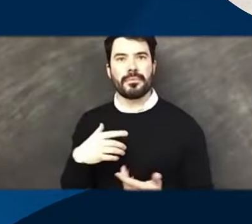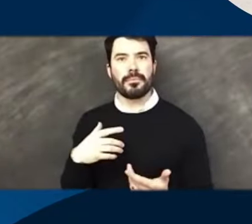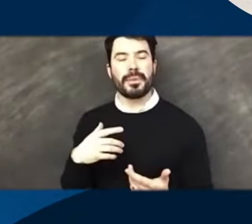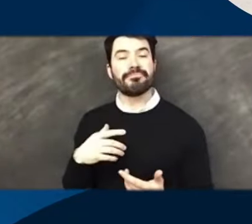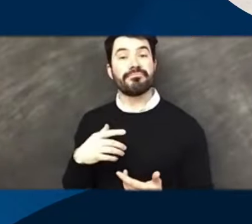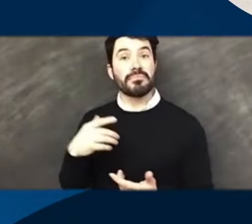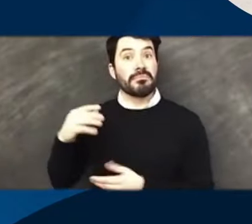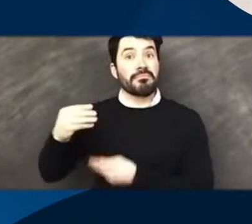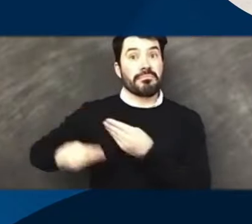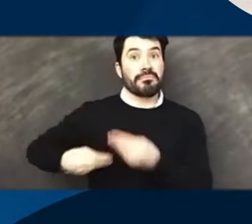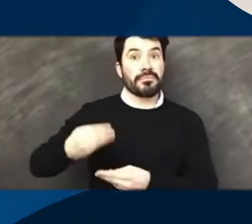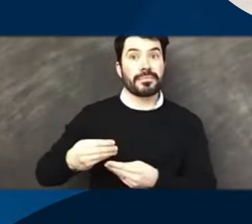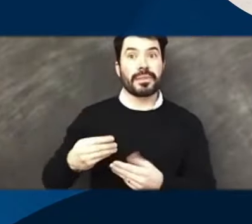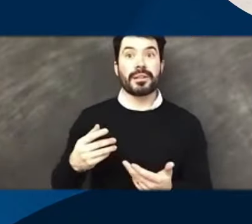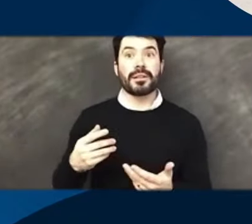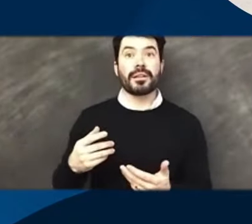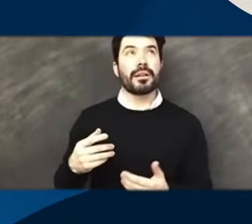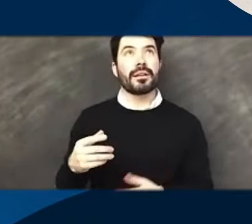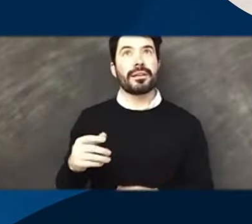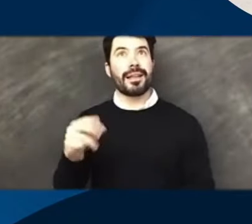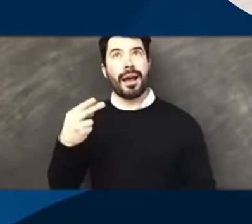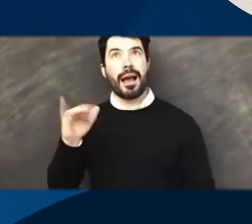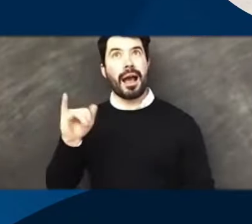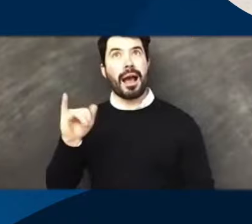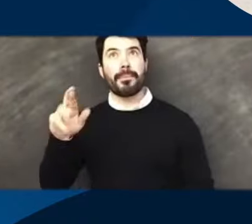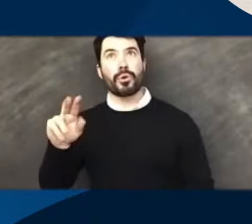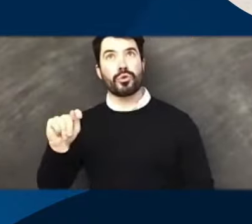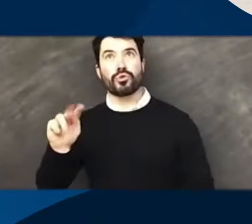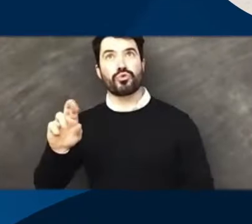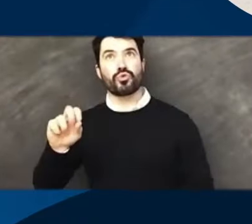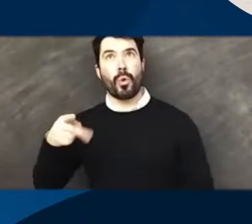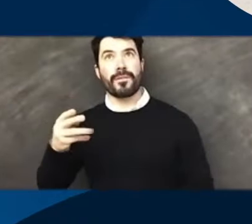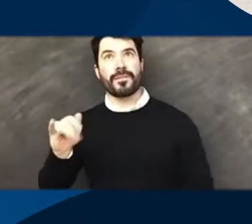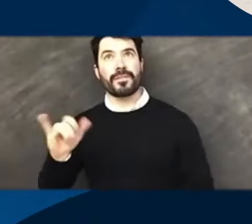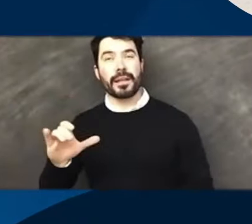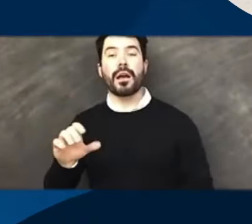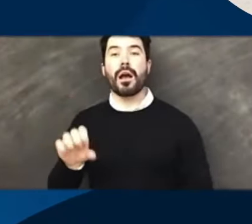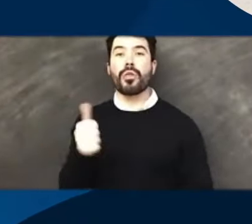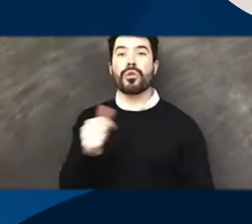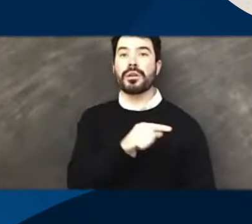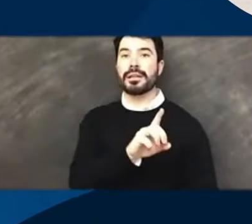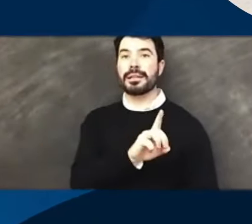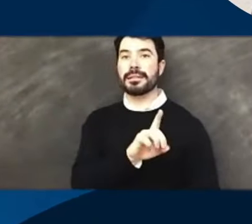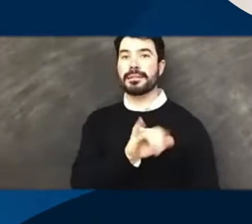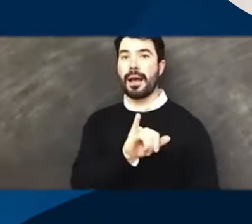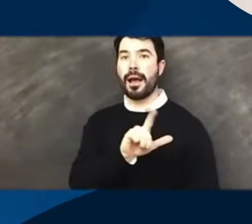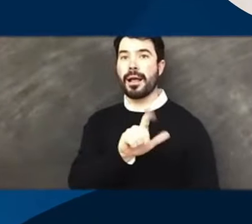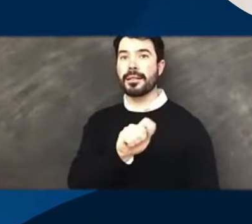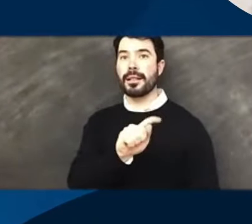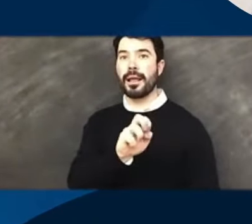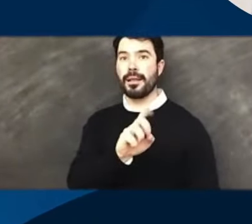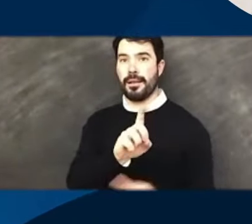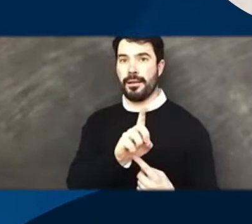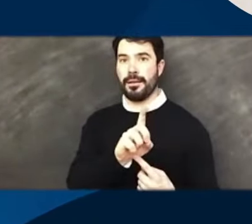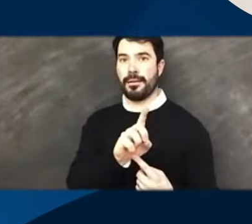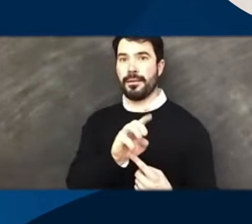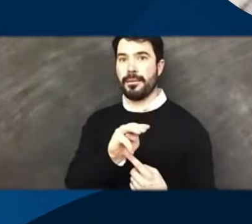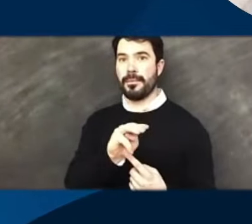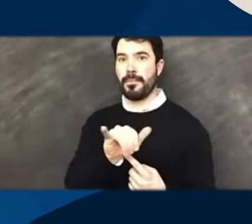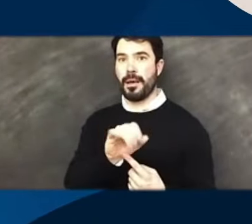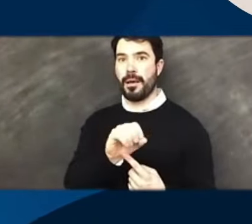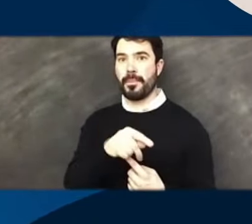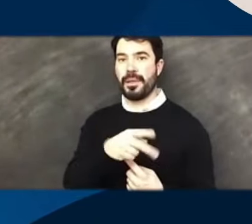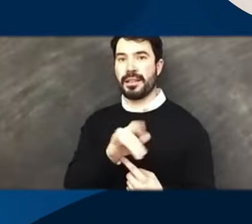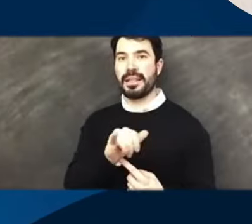the opposite, essentially, of hypertrophic cardiomyopathy would be dilated cardiomyopathy, where the heart actually becomes